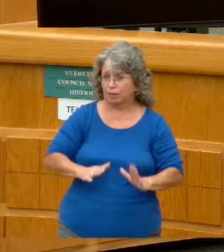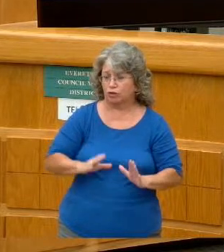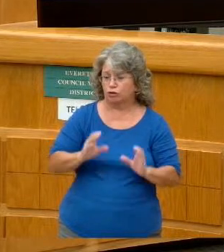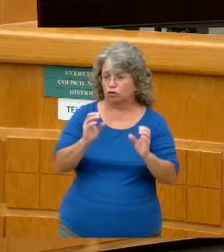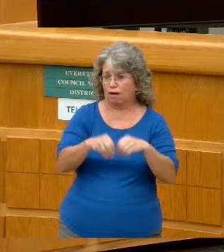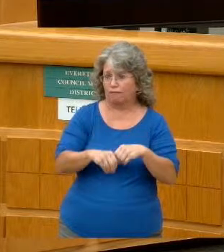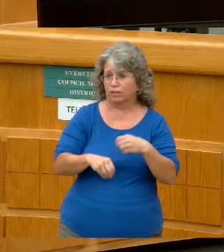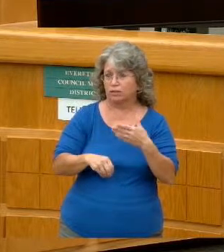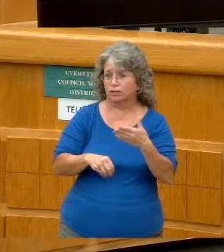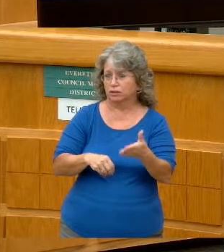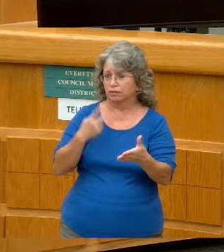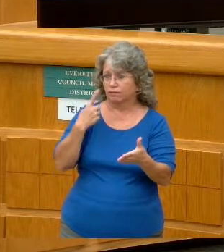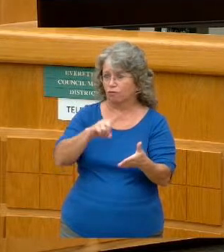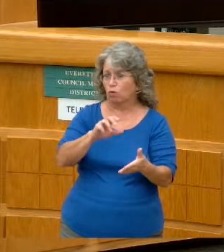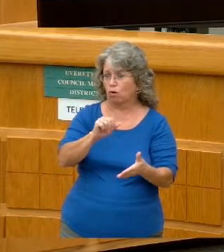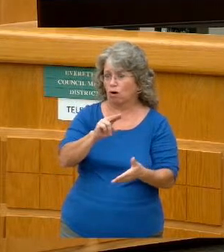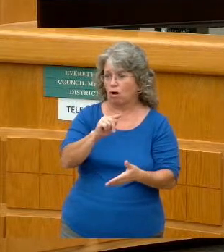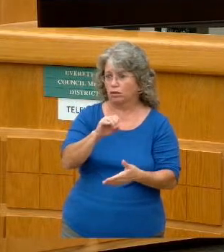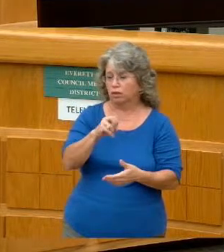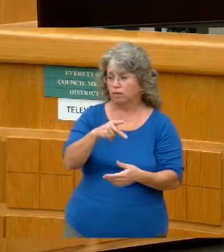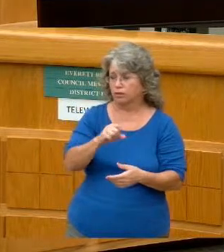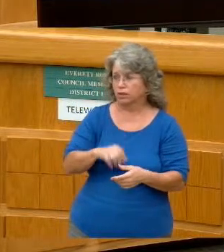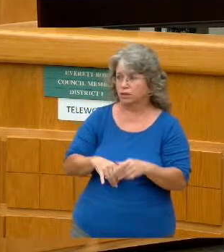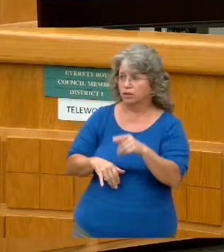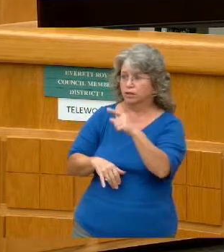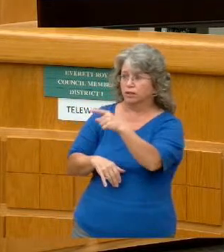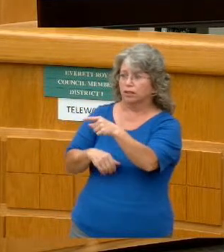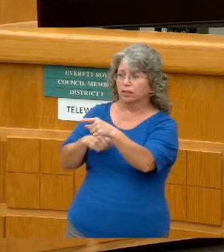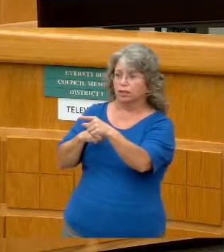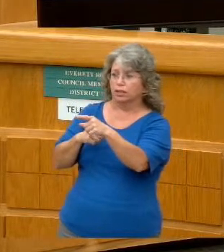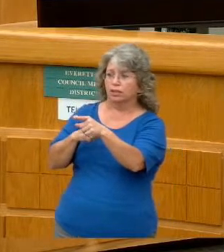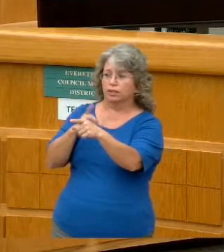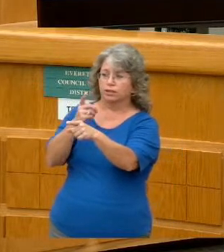should emphasize is that when